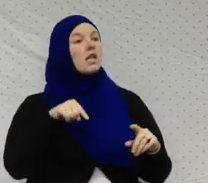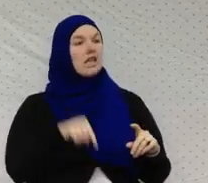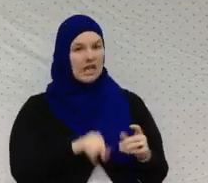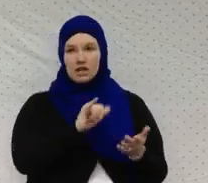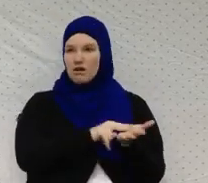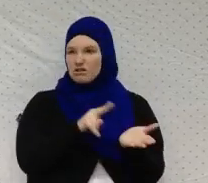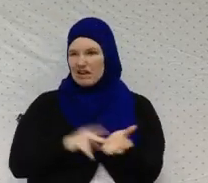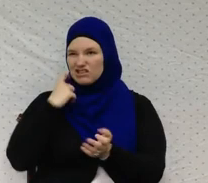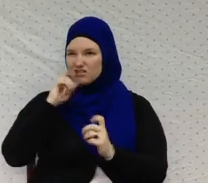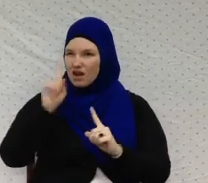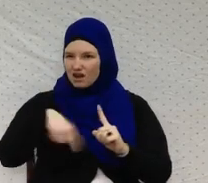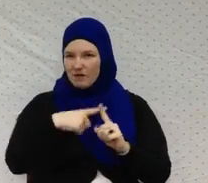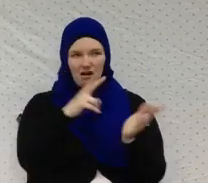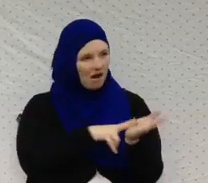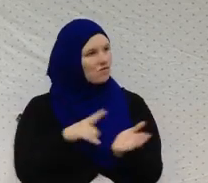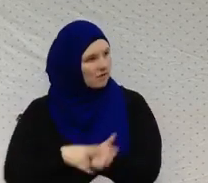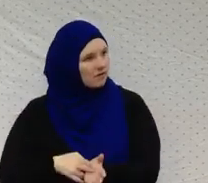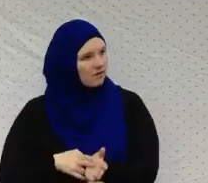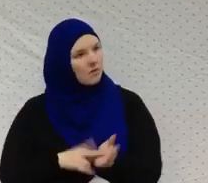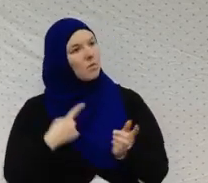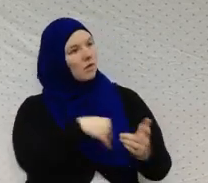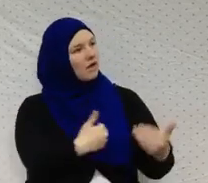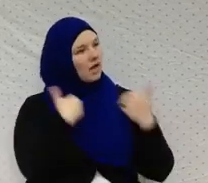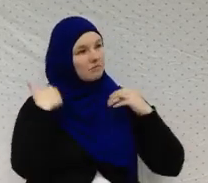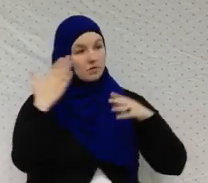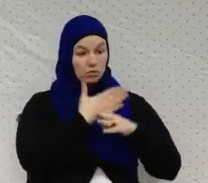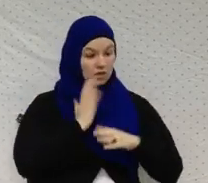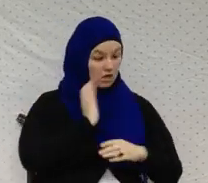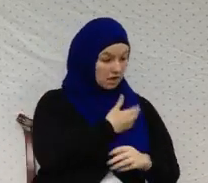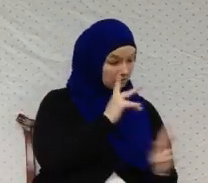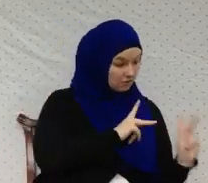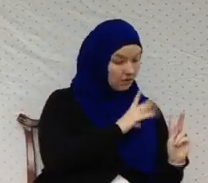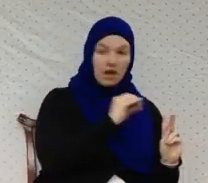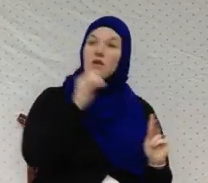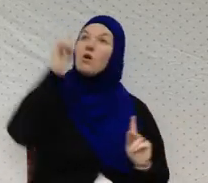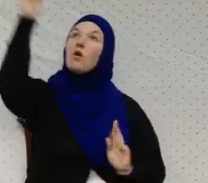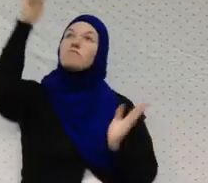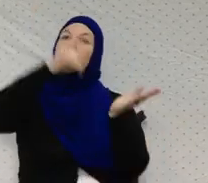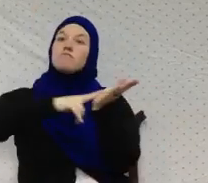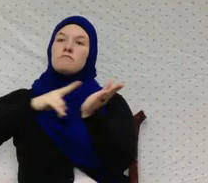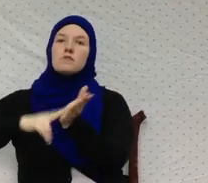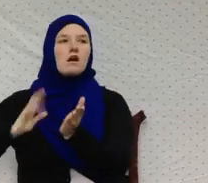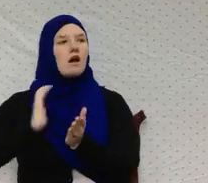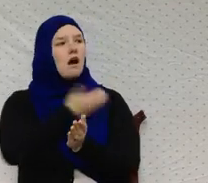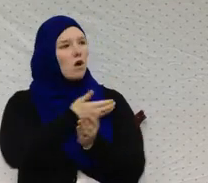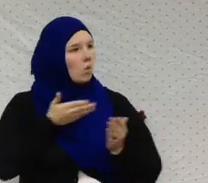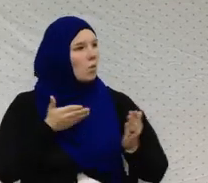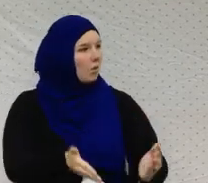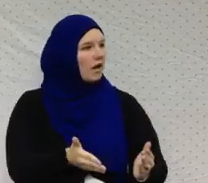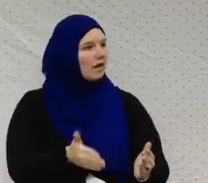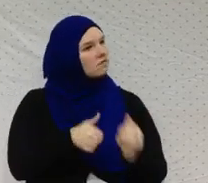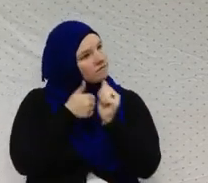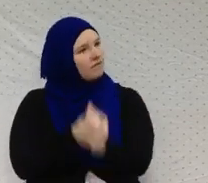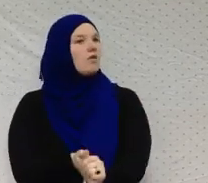So this contract that we have between us and Allah is our